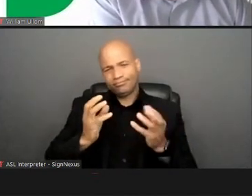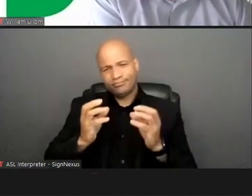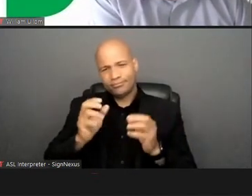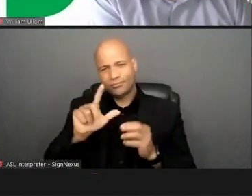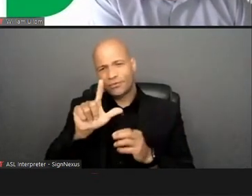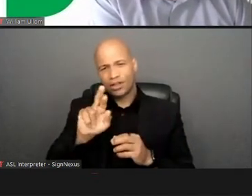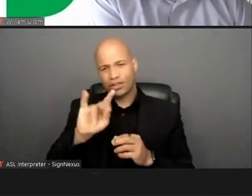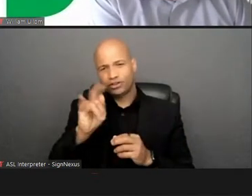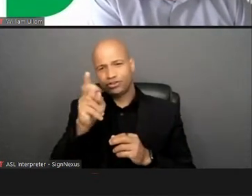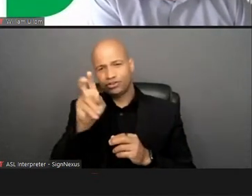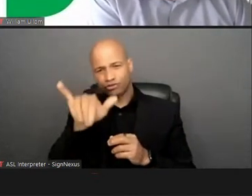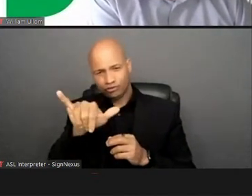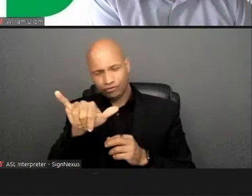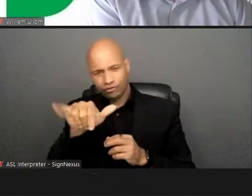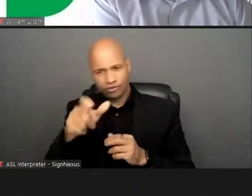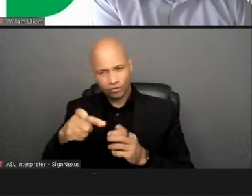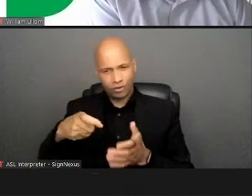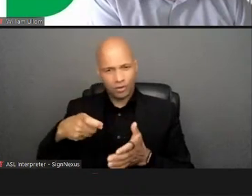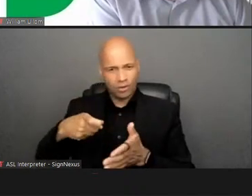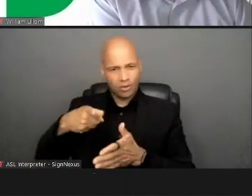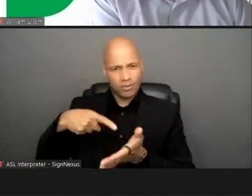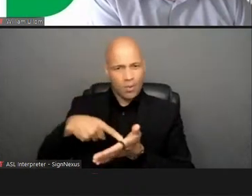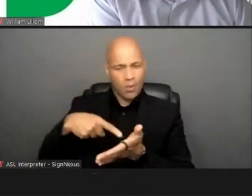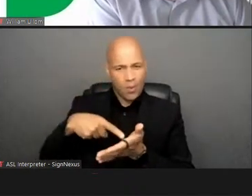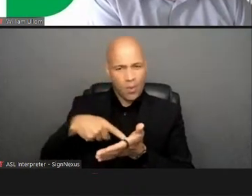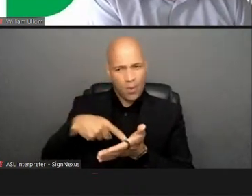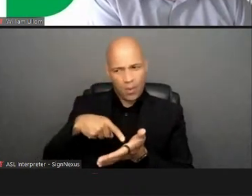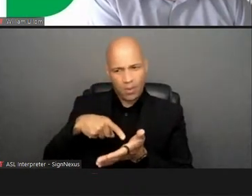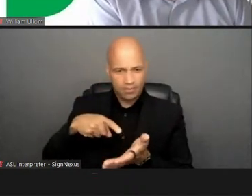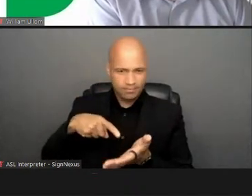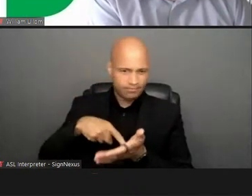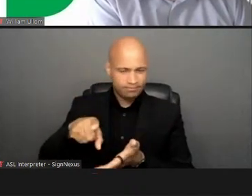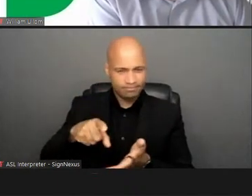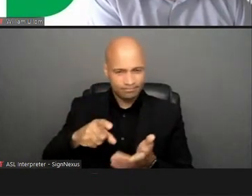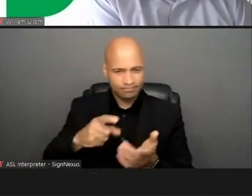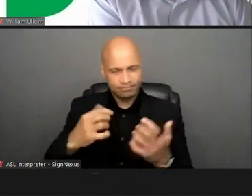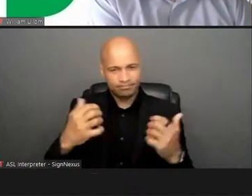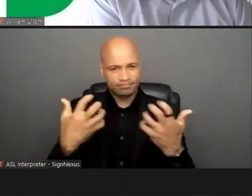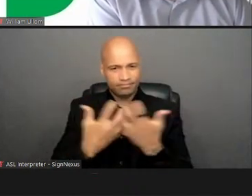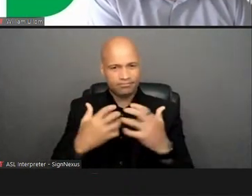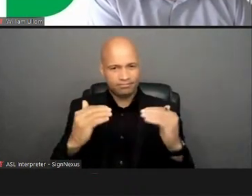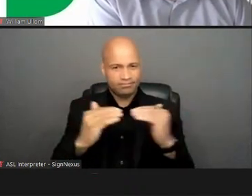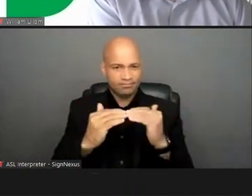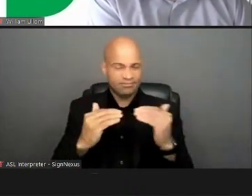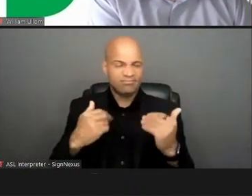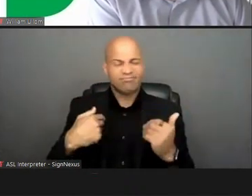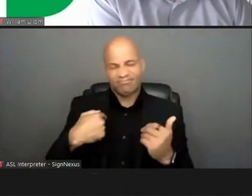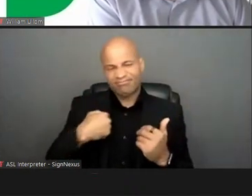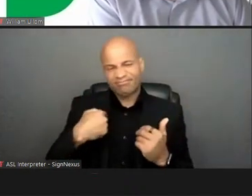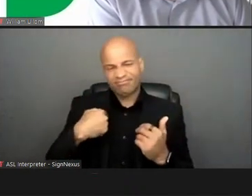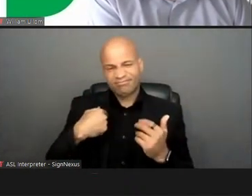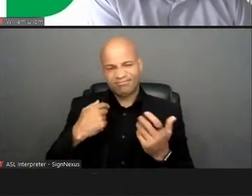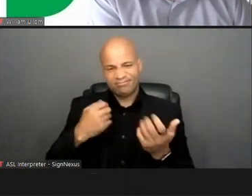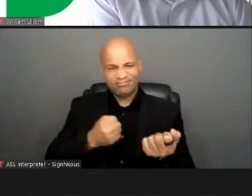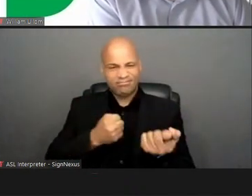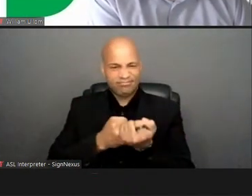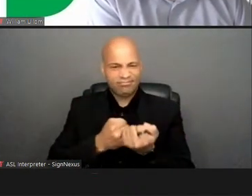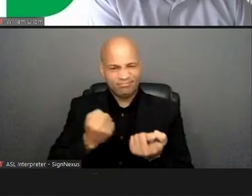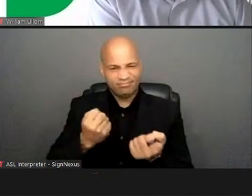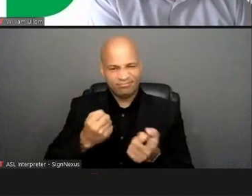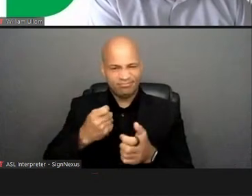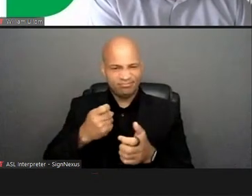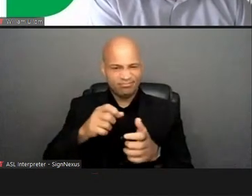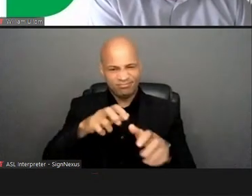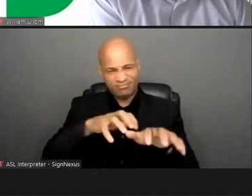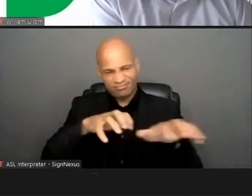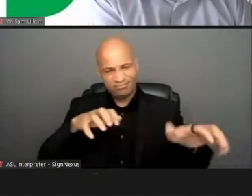violence is at an all-time high and I'm in favor of any measures necessary to get cars off of our streets as a cyclist I look forward to